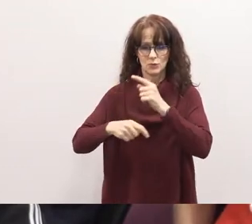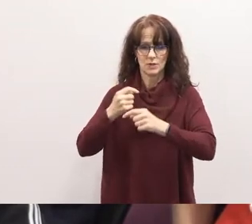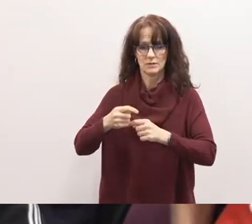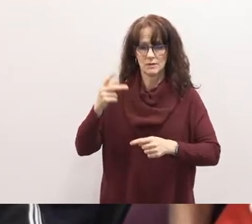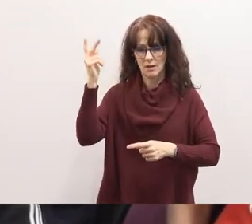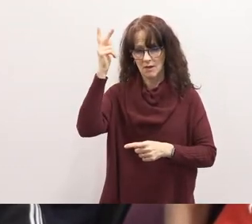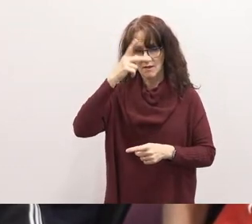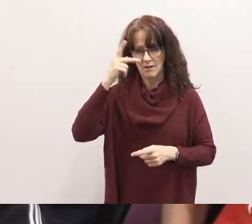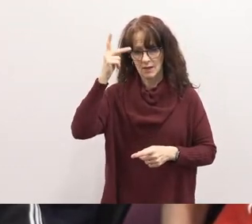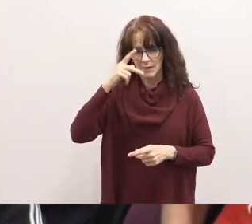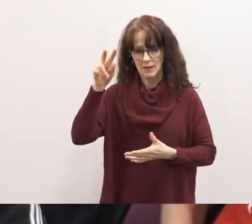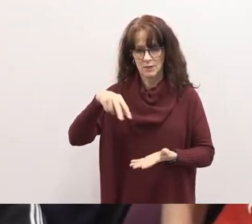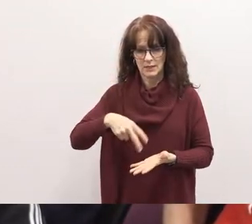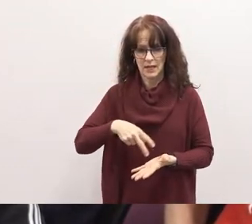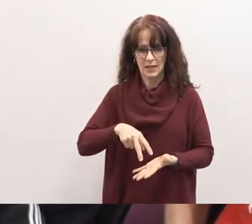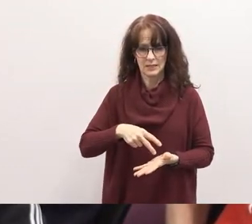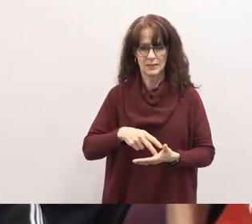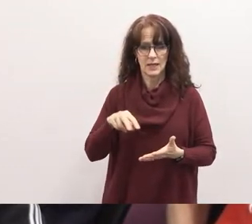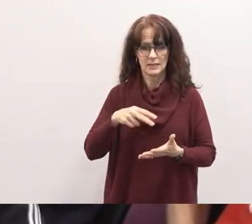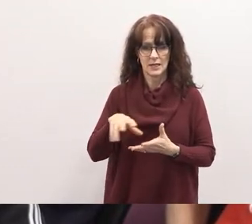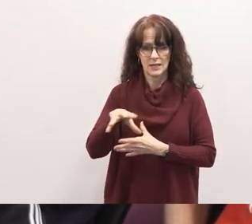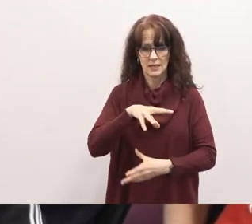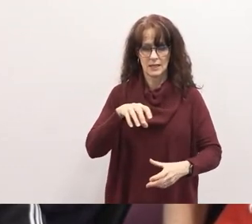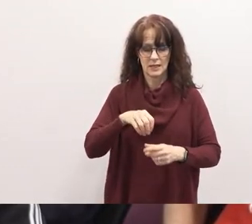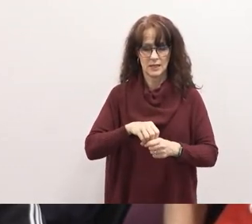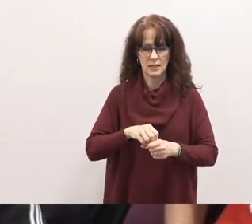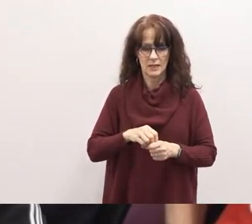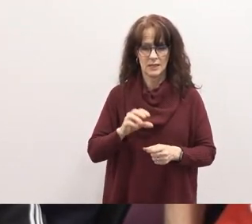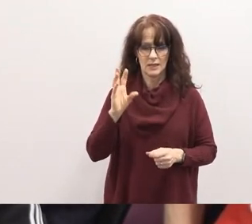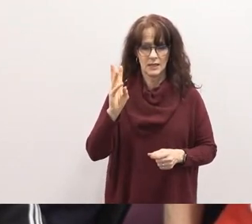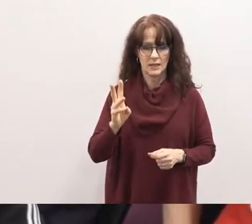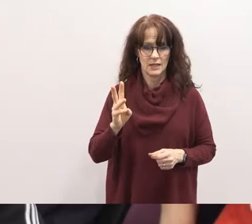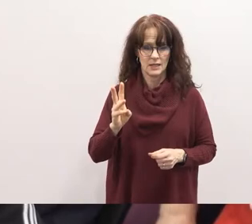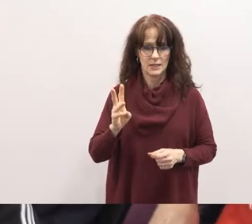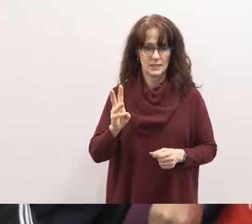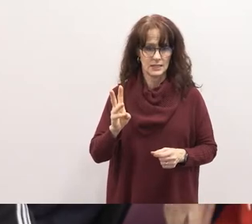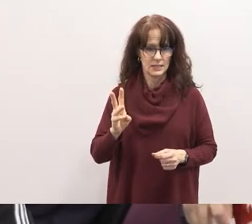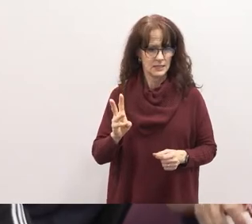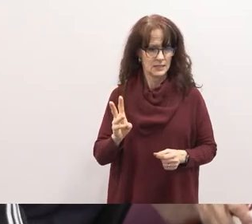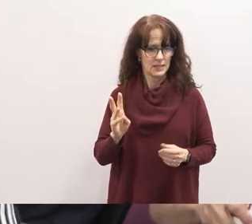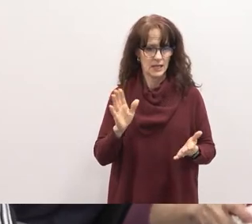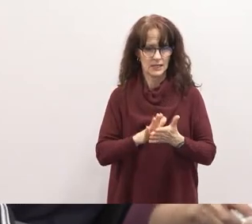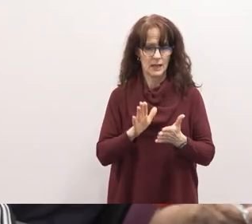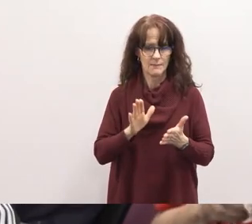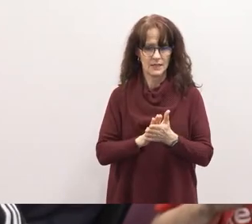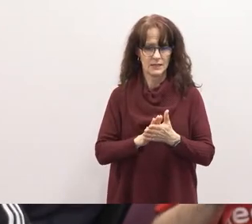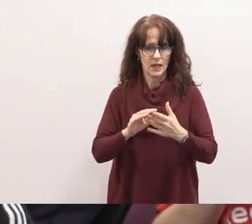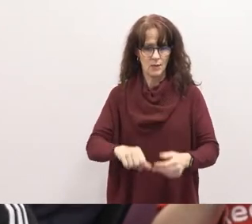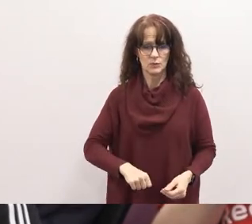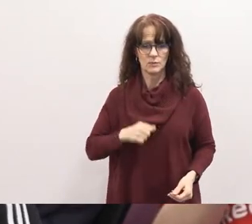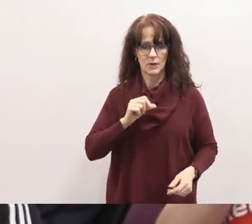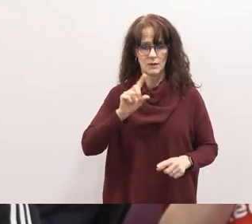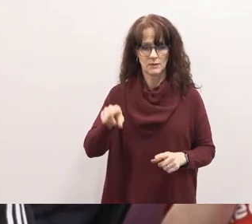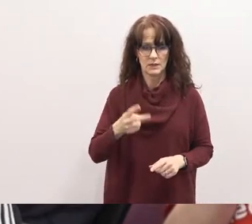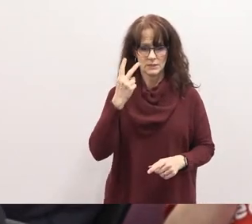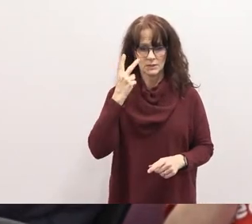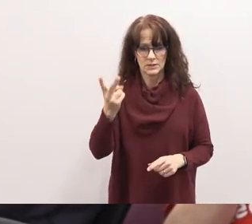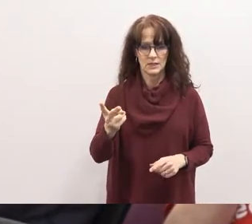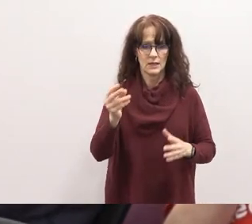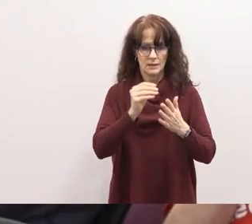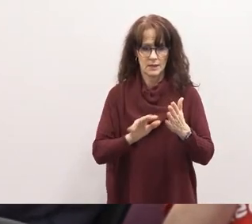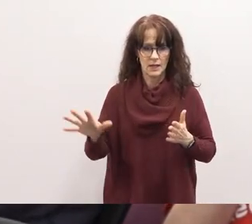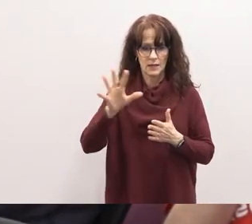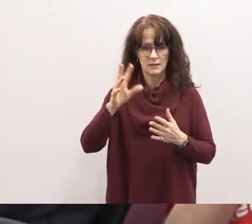called tinikling, a dance that involves sticks and clapping. I was proud not to just see the Asian